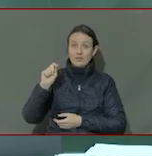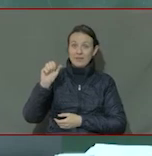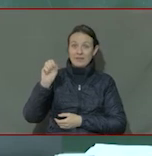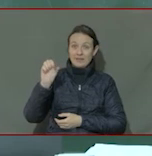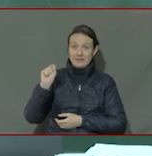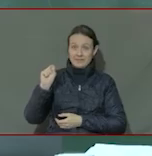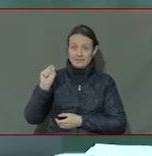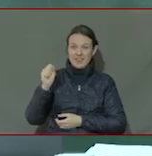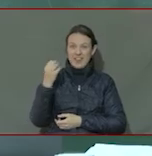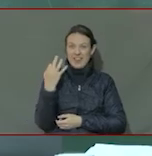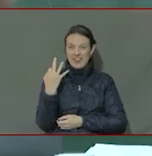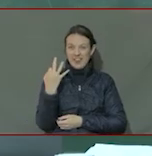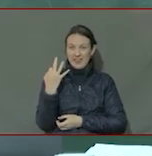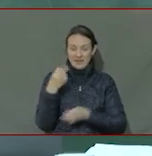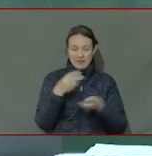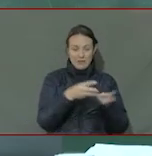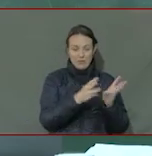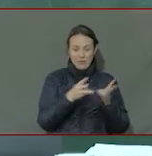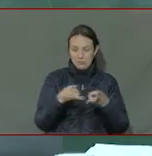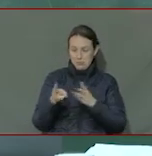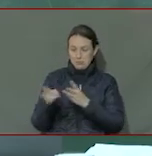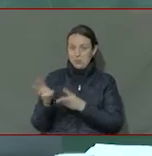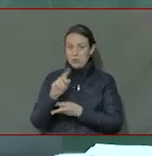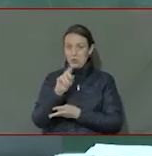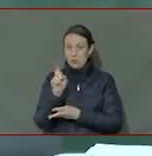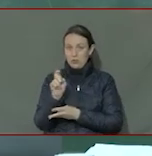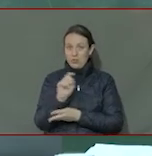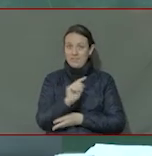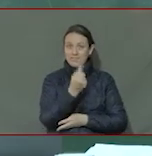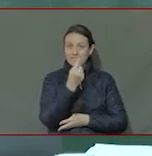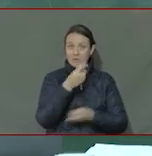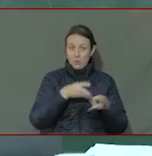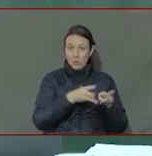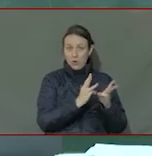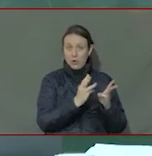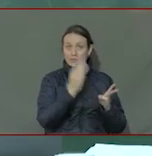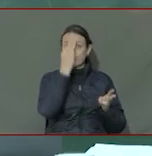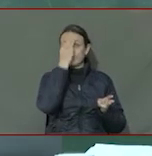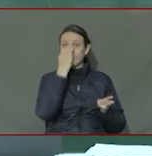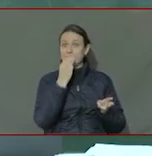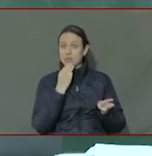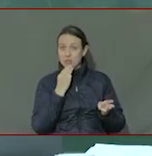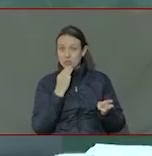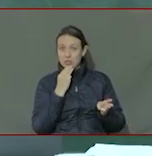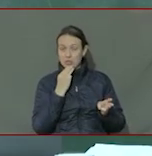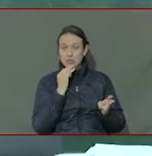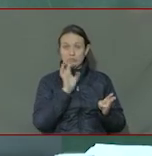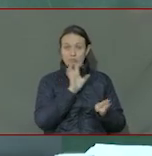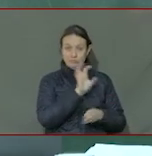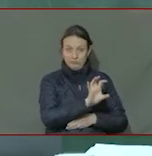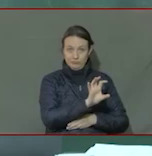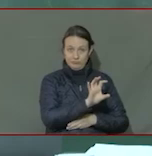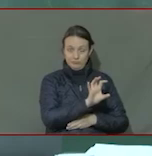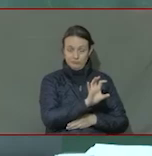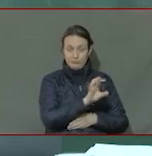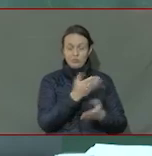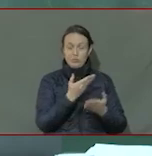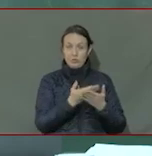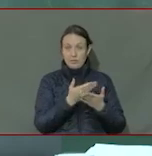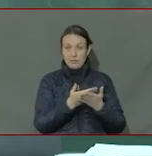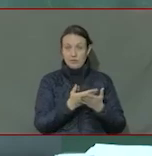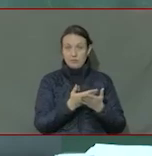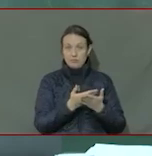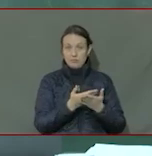ways. The one is diagrams such as this. Please write down the way homeostasis is asked. And I'm talking about these